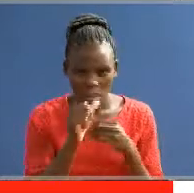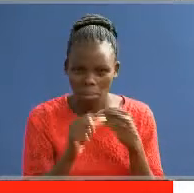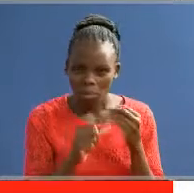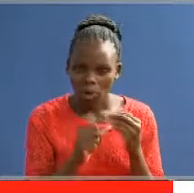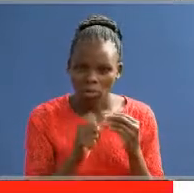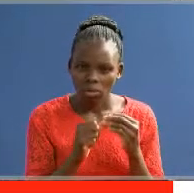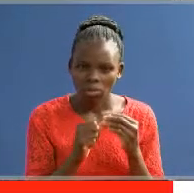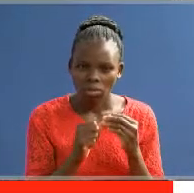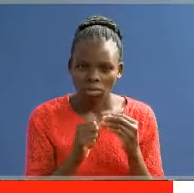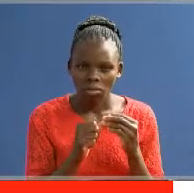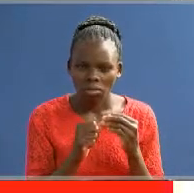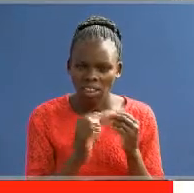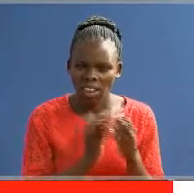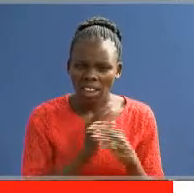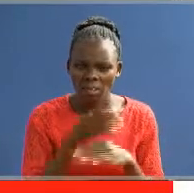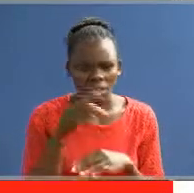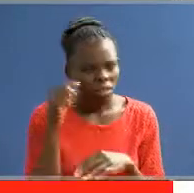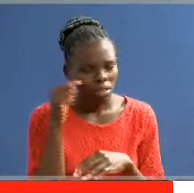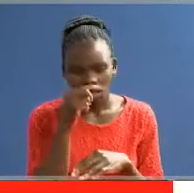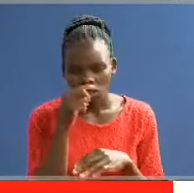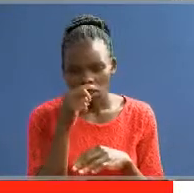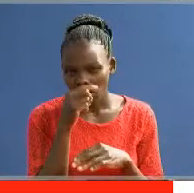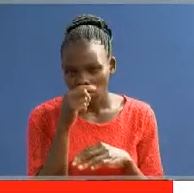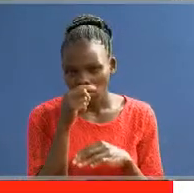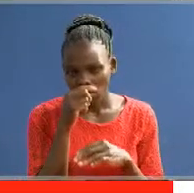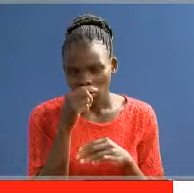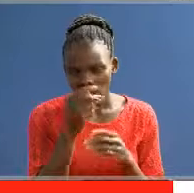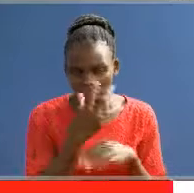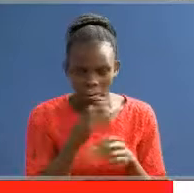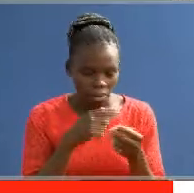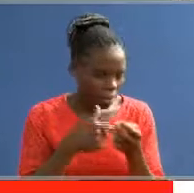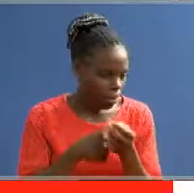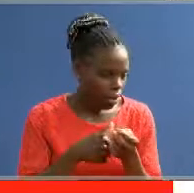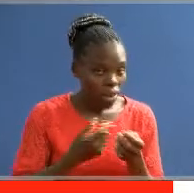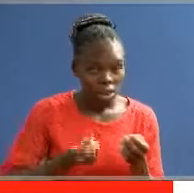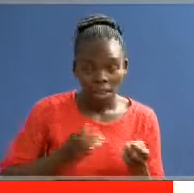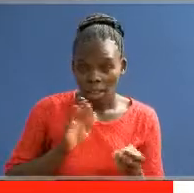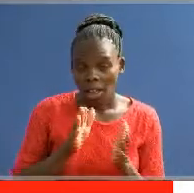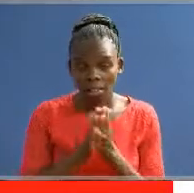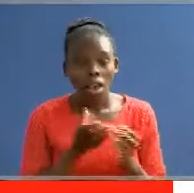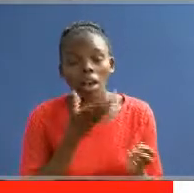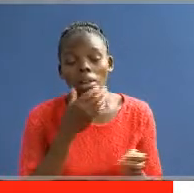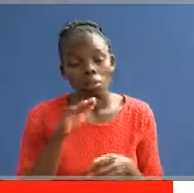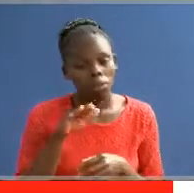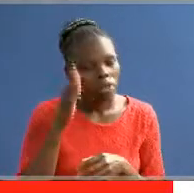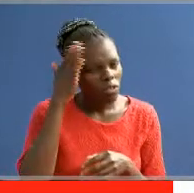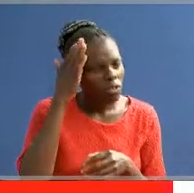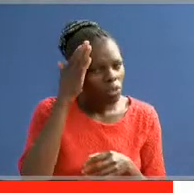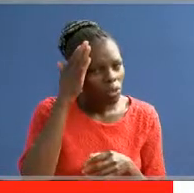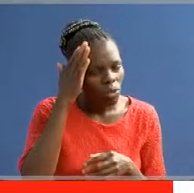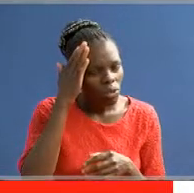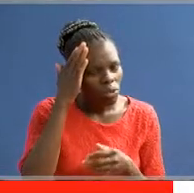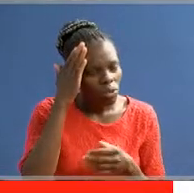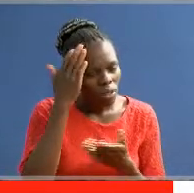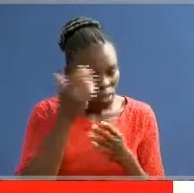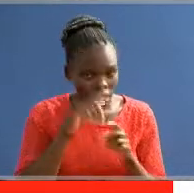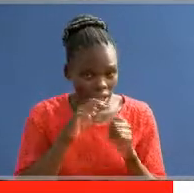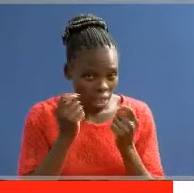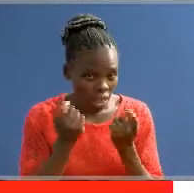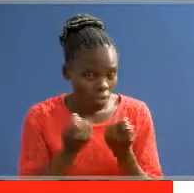is transmitted sexually, it would be logical that you then vaccinate both girls and boys. If you know that a certain type of